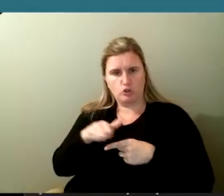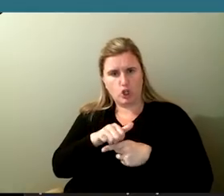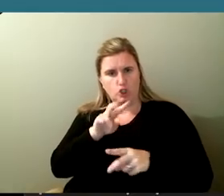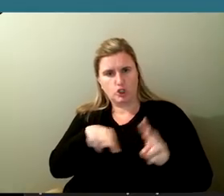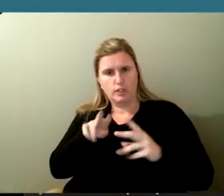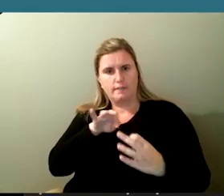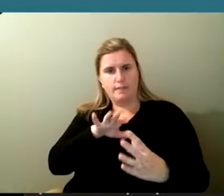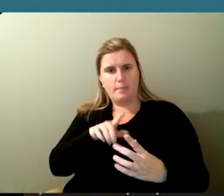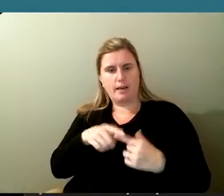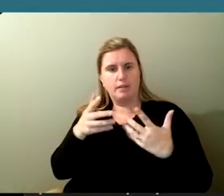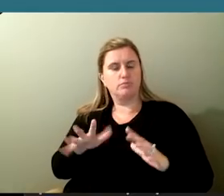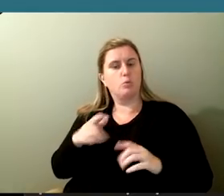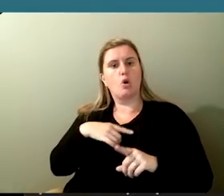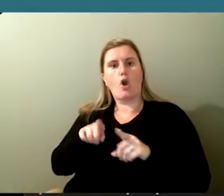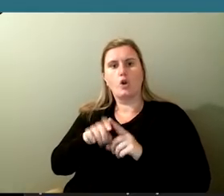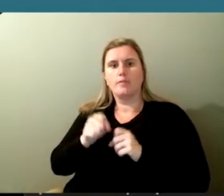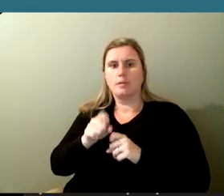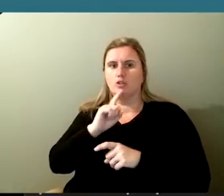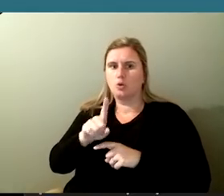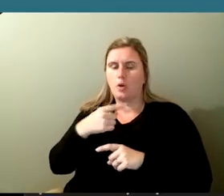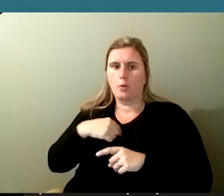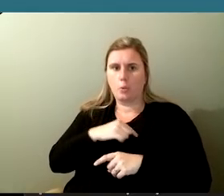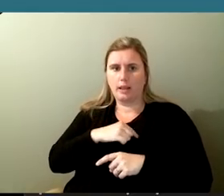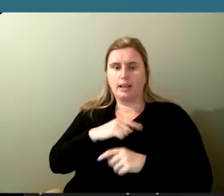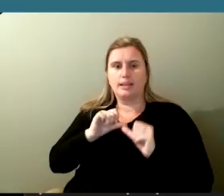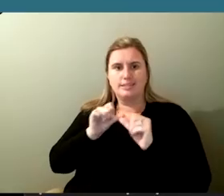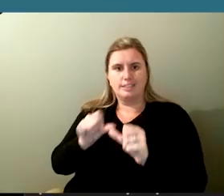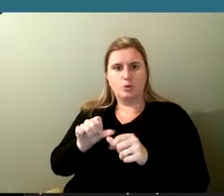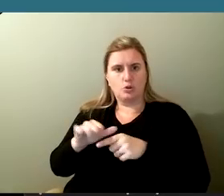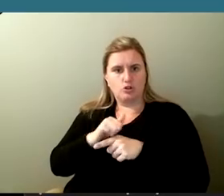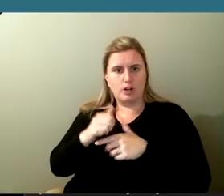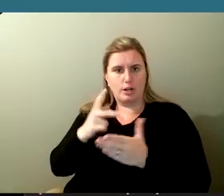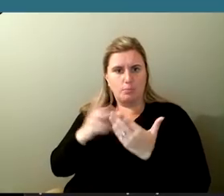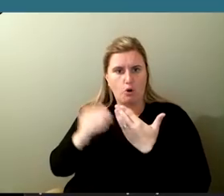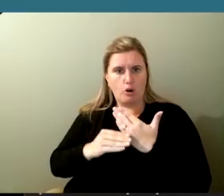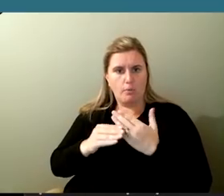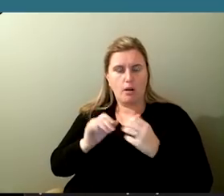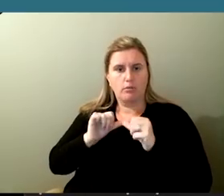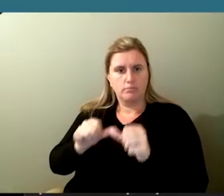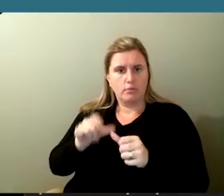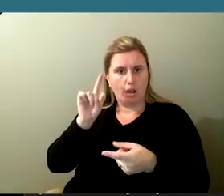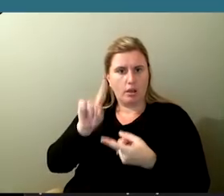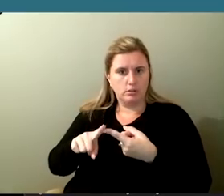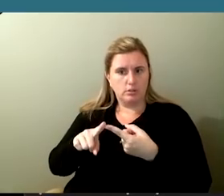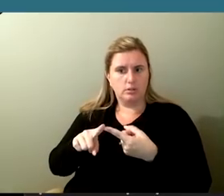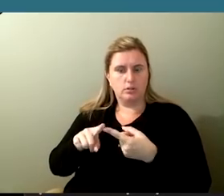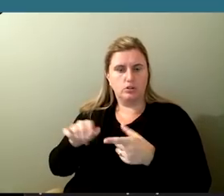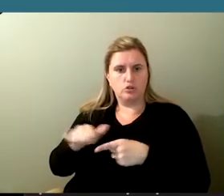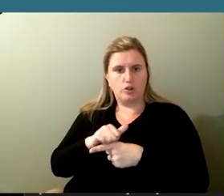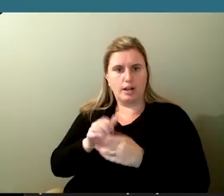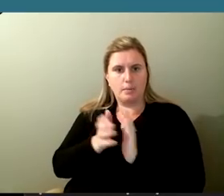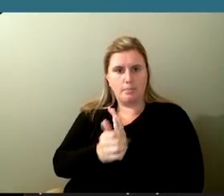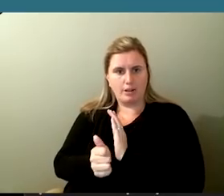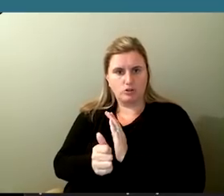and then done deal. We also have to make sure that we continue the training program until training